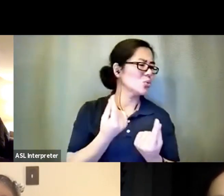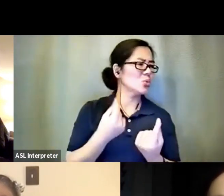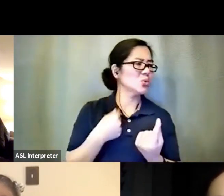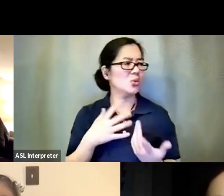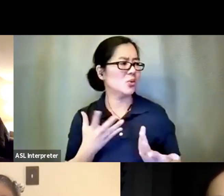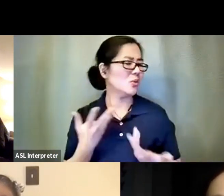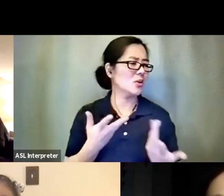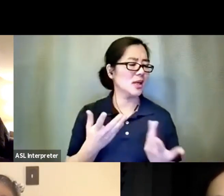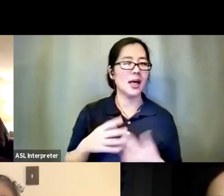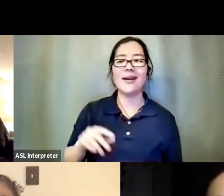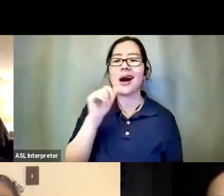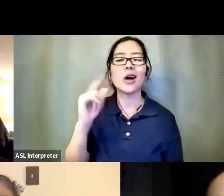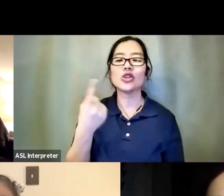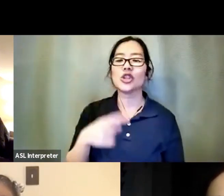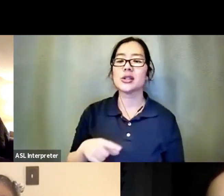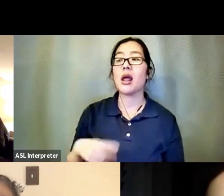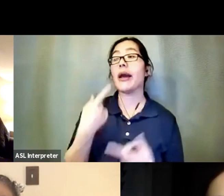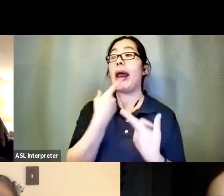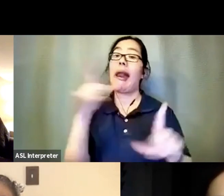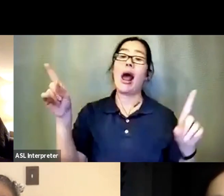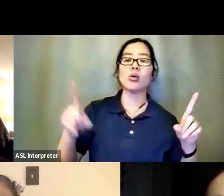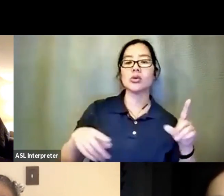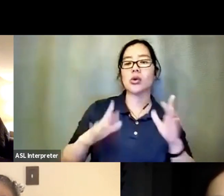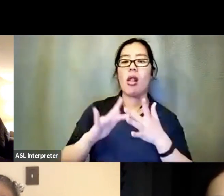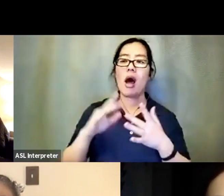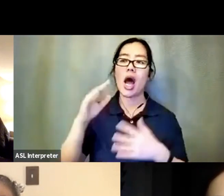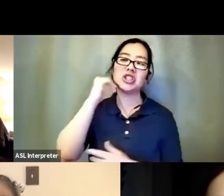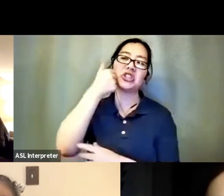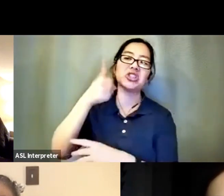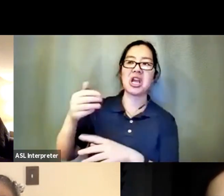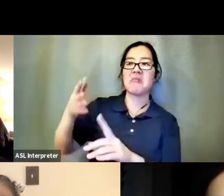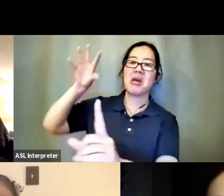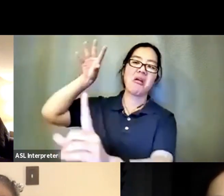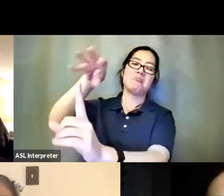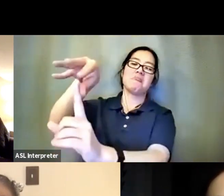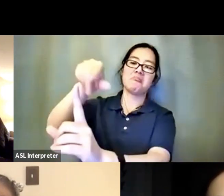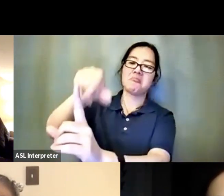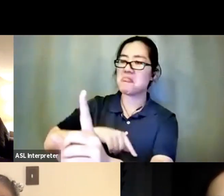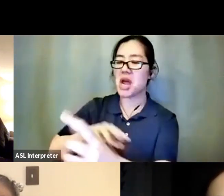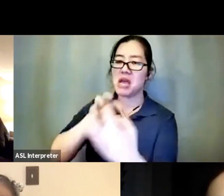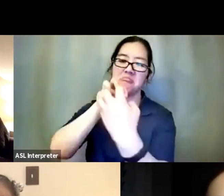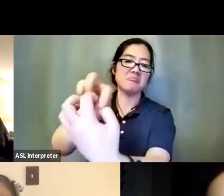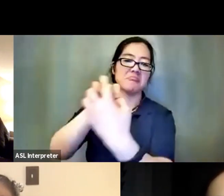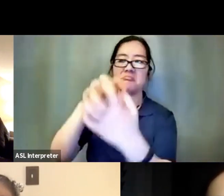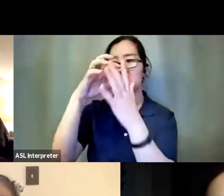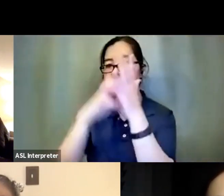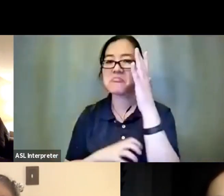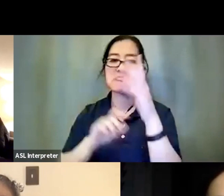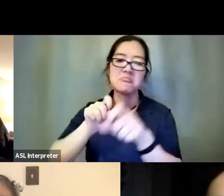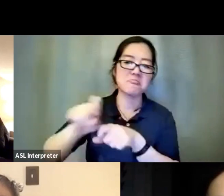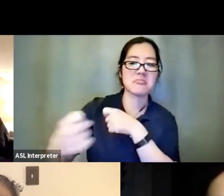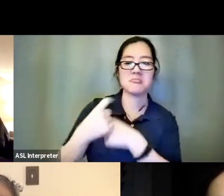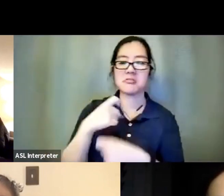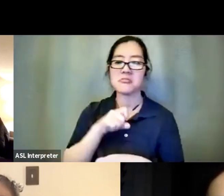people out online and shaming them and, and having these online wars and attacks, but